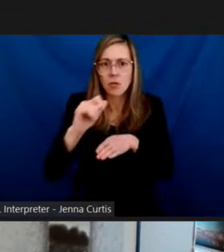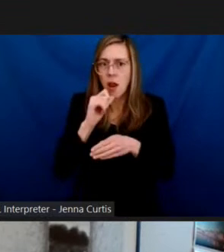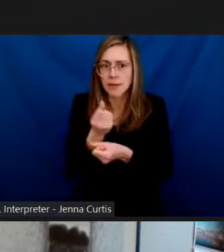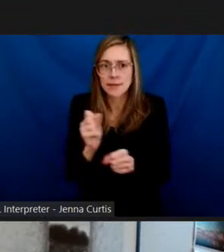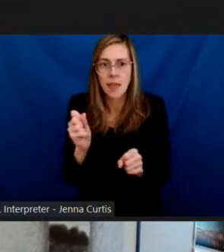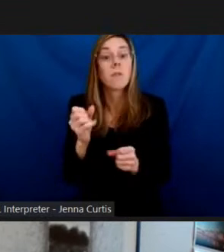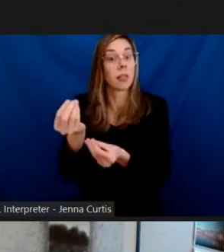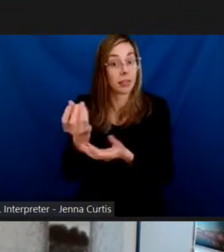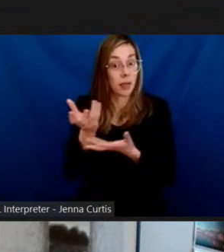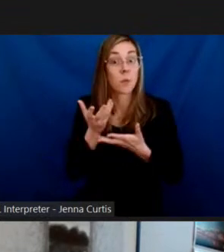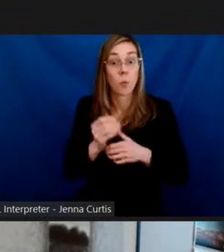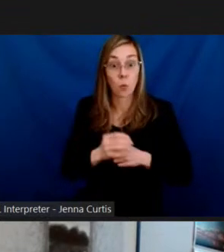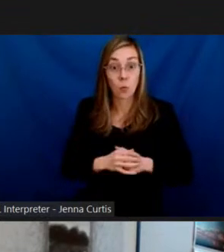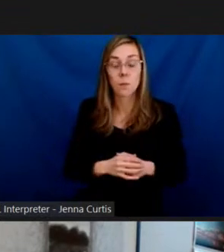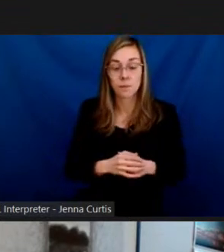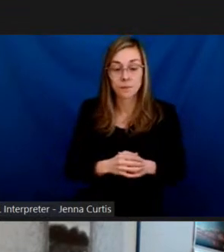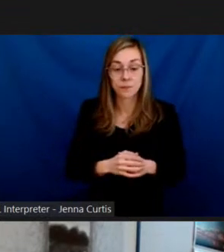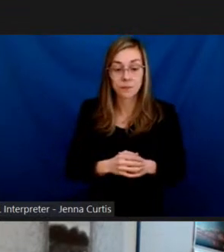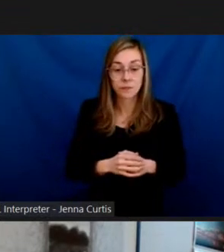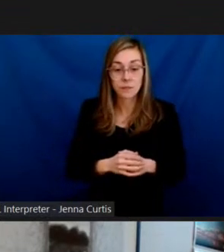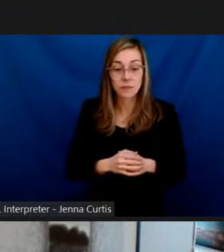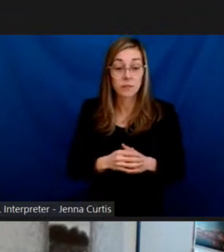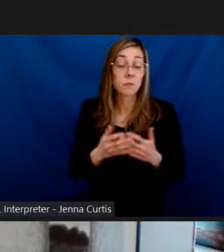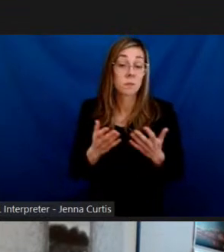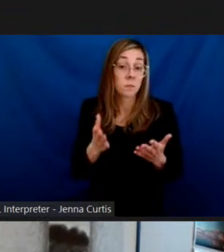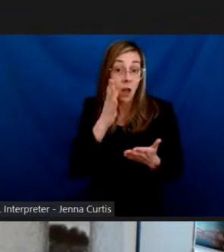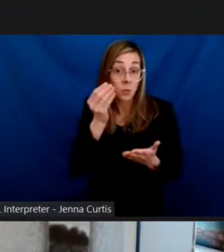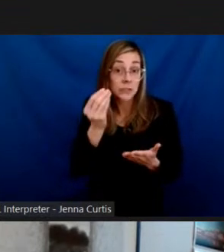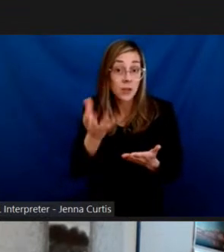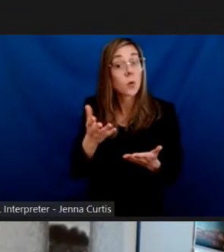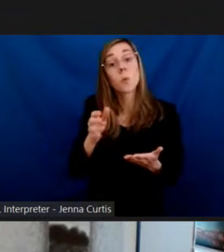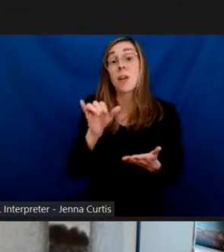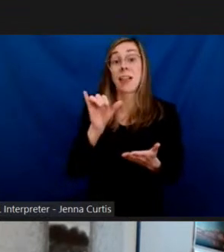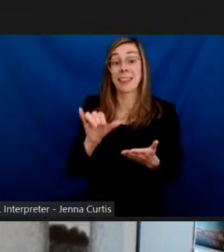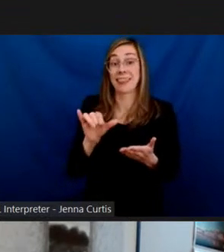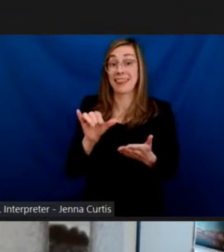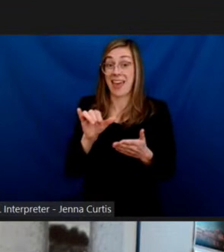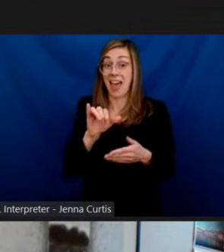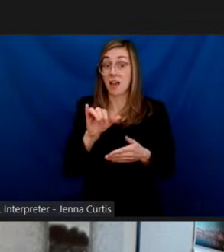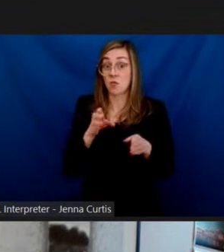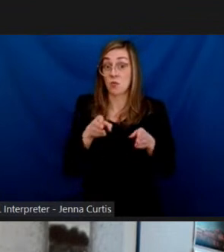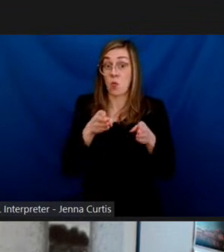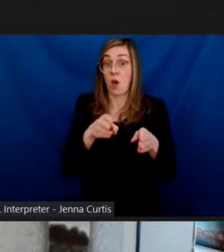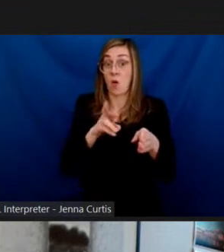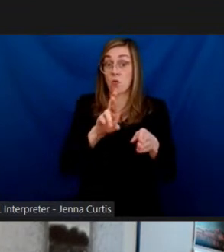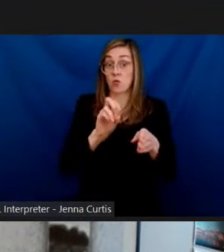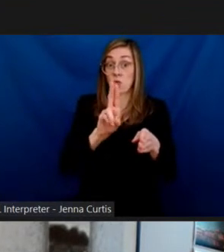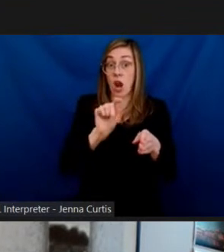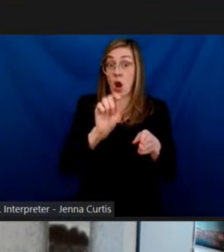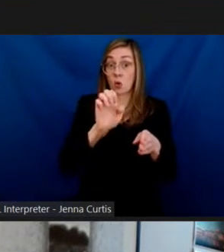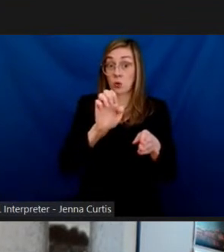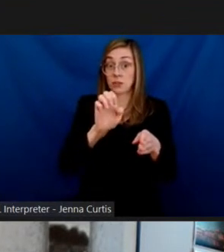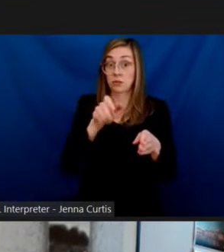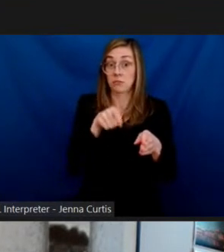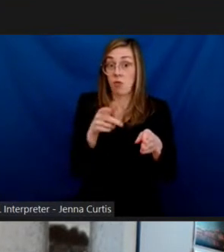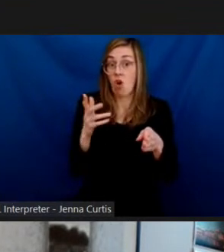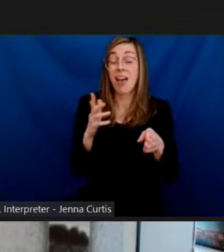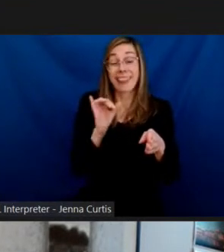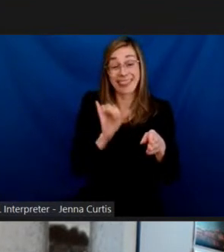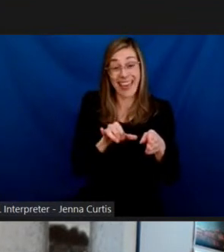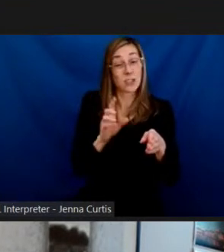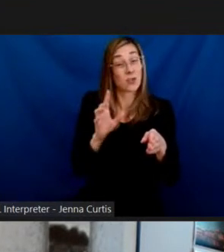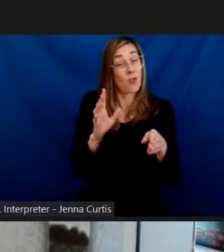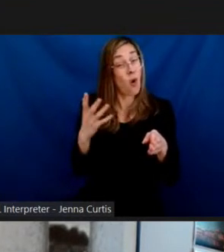will also tell you that that route has been problematic even prior to us discussing this